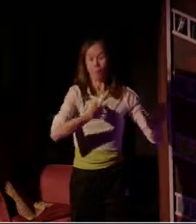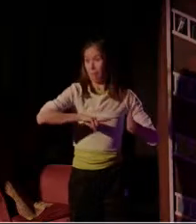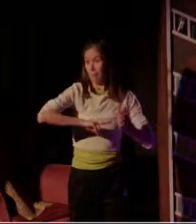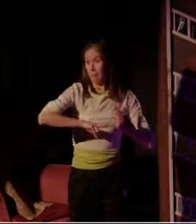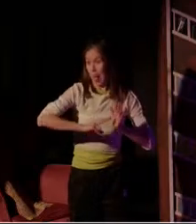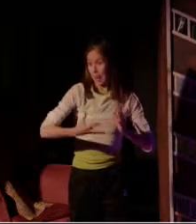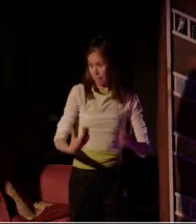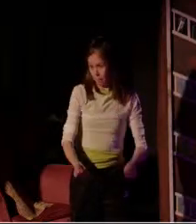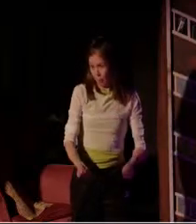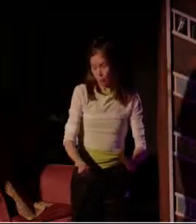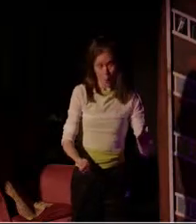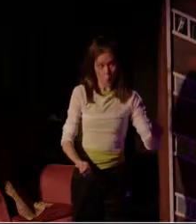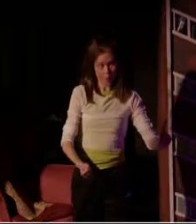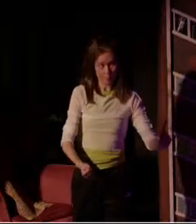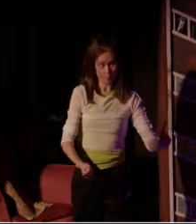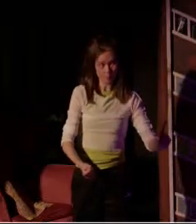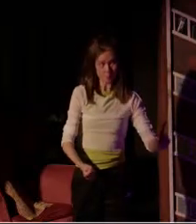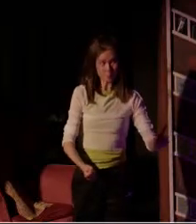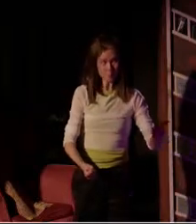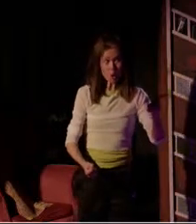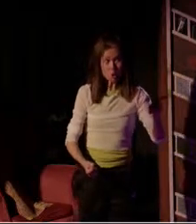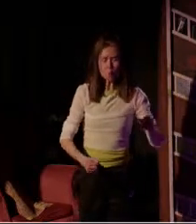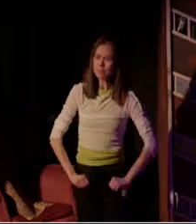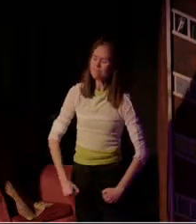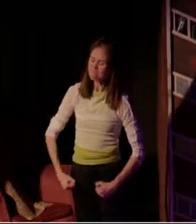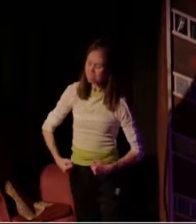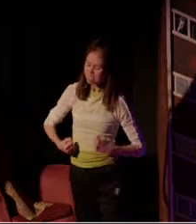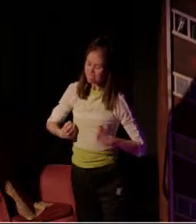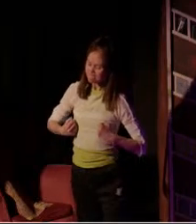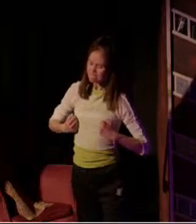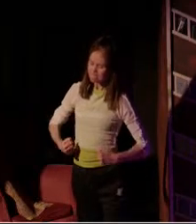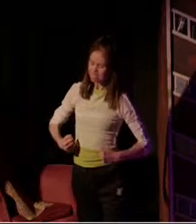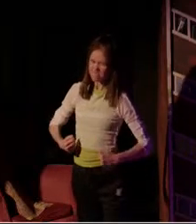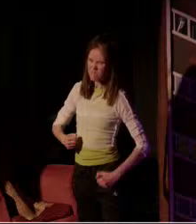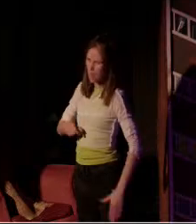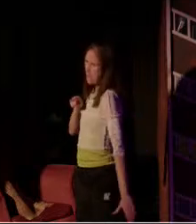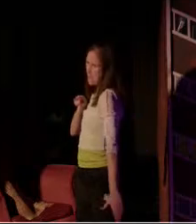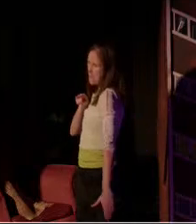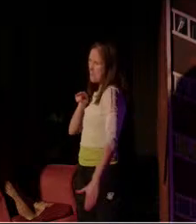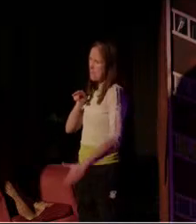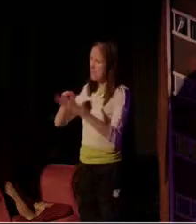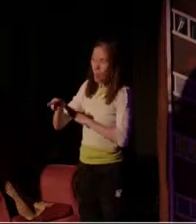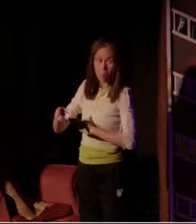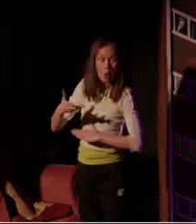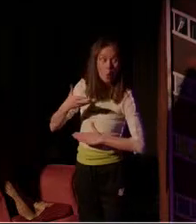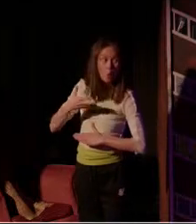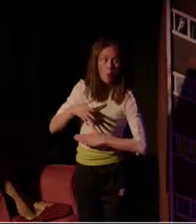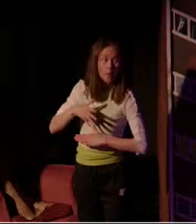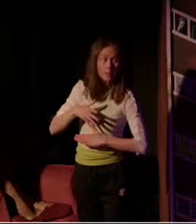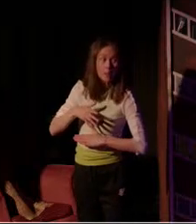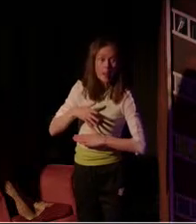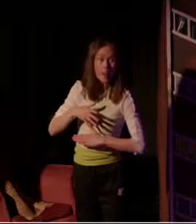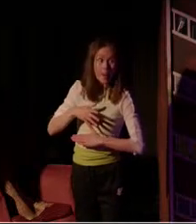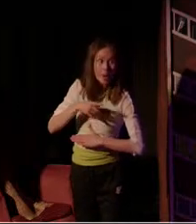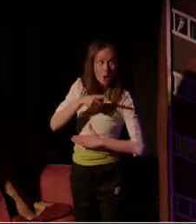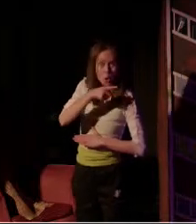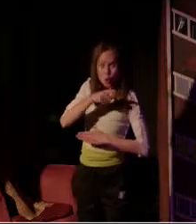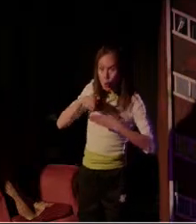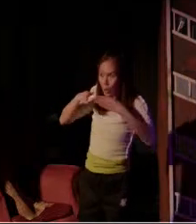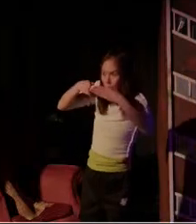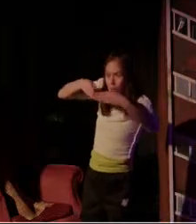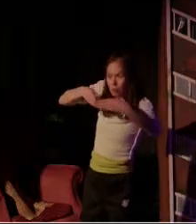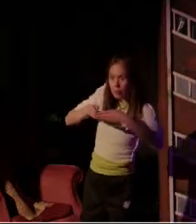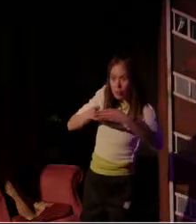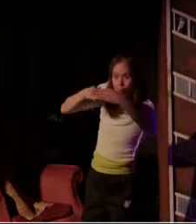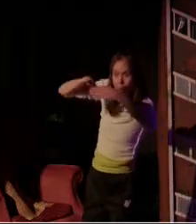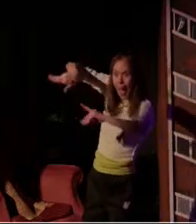plan. If you are still resolved to make for your escape, head for Sicilia, and